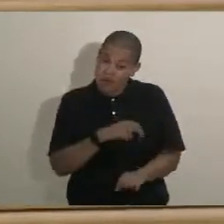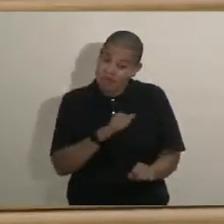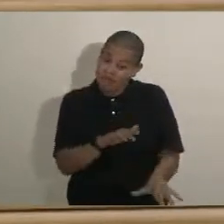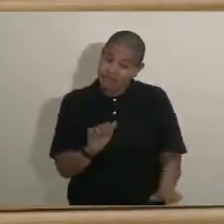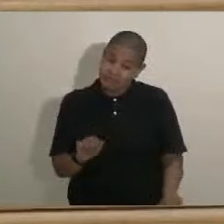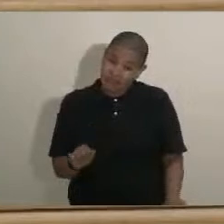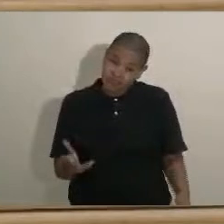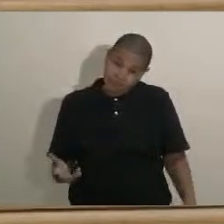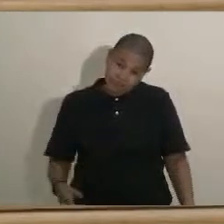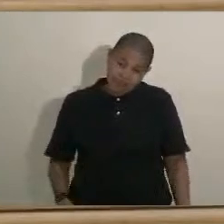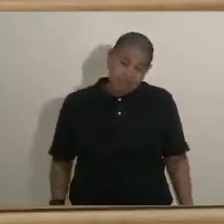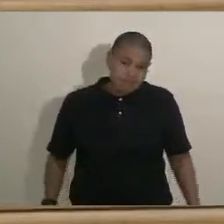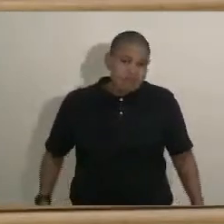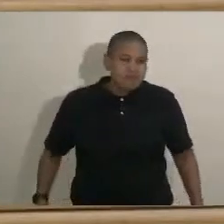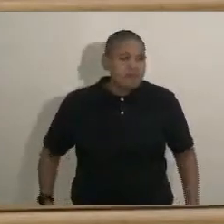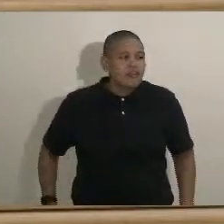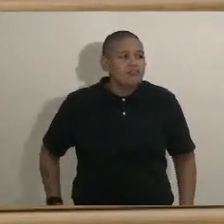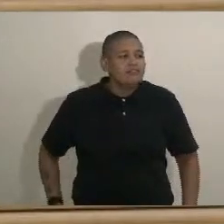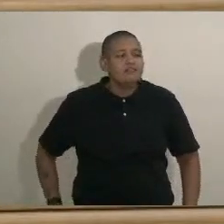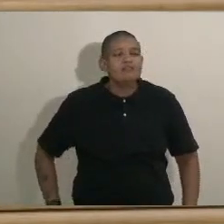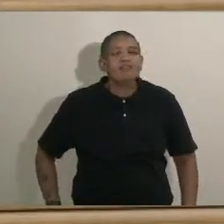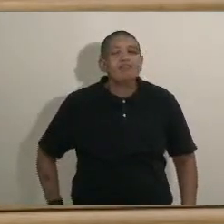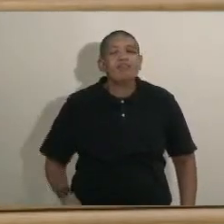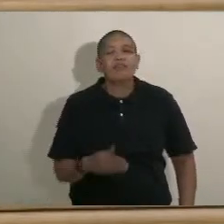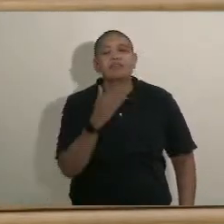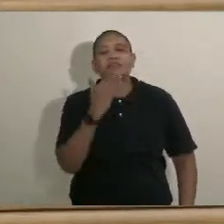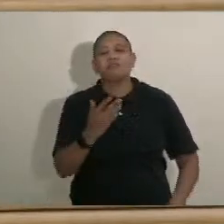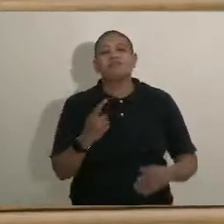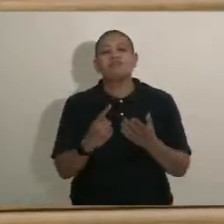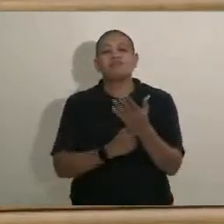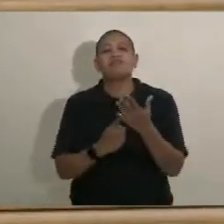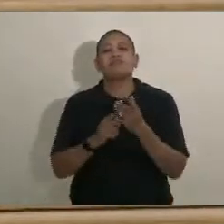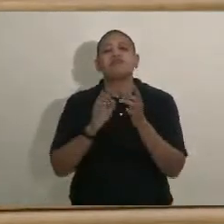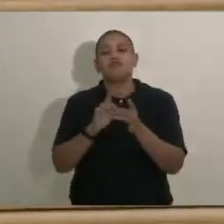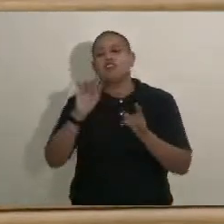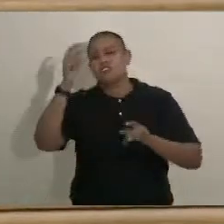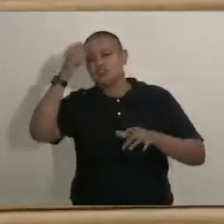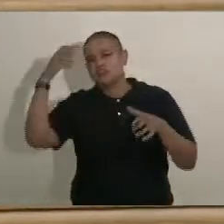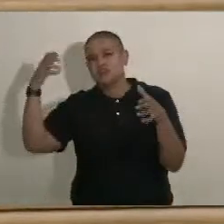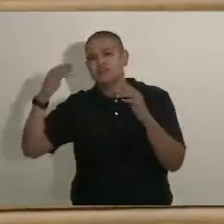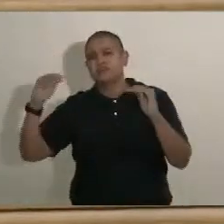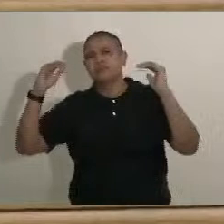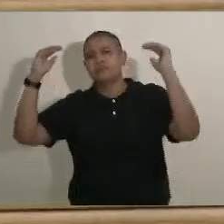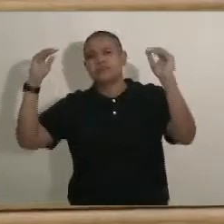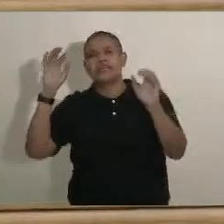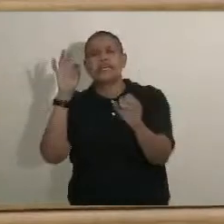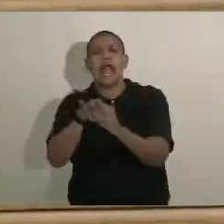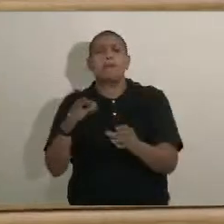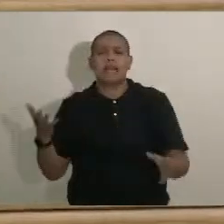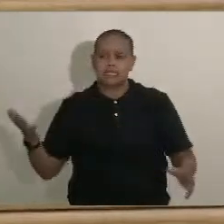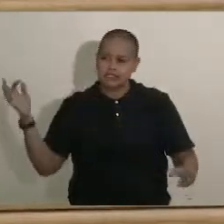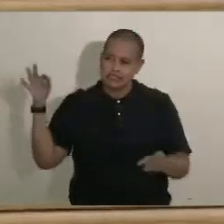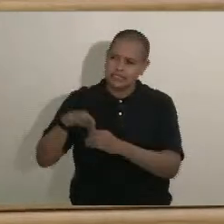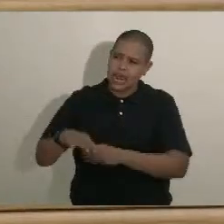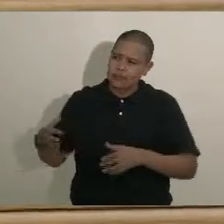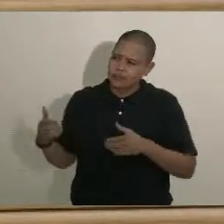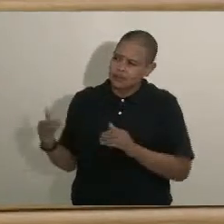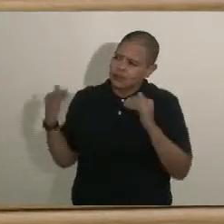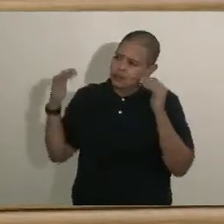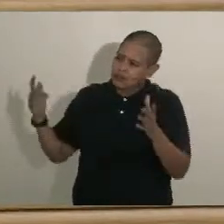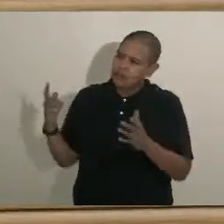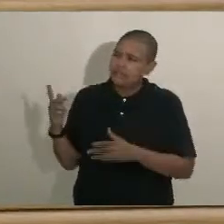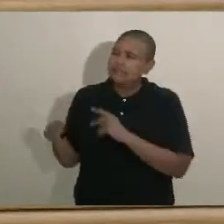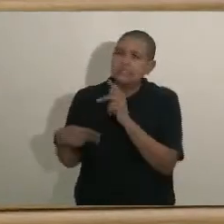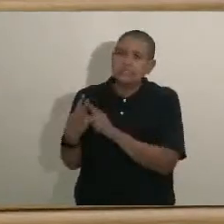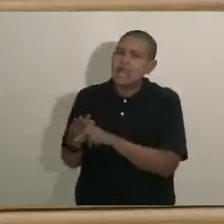Okay, thank you. So the discussions around cabinet and advice given and what type of advice